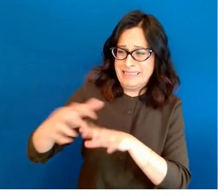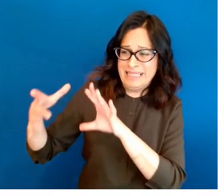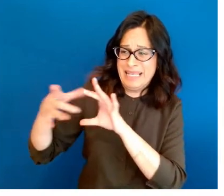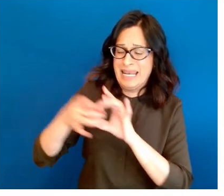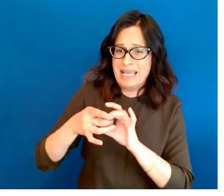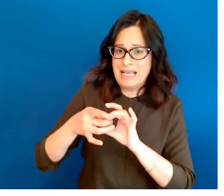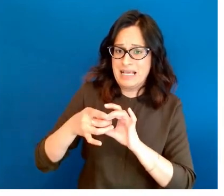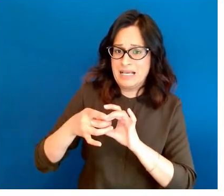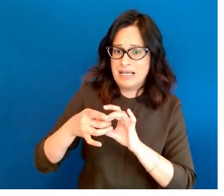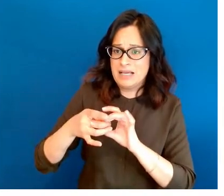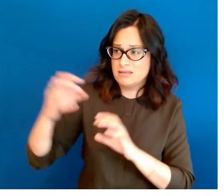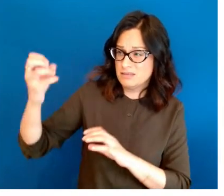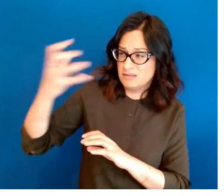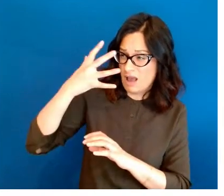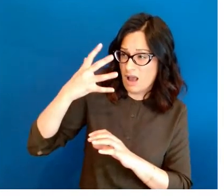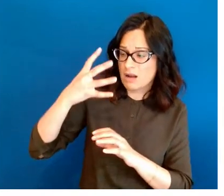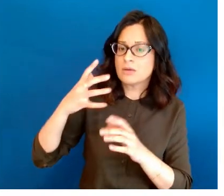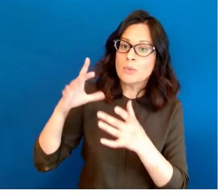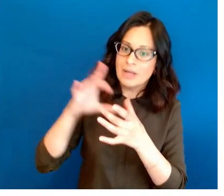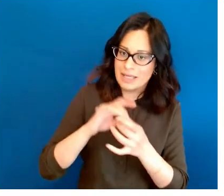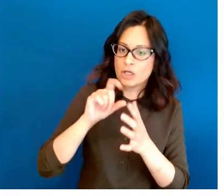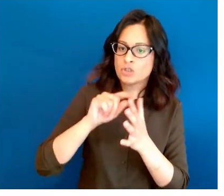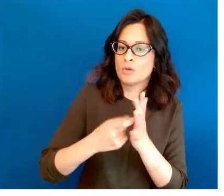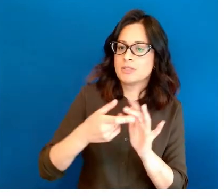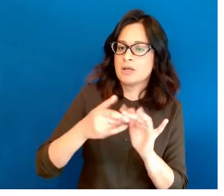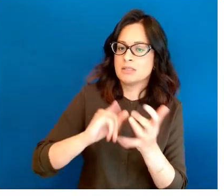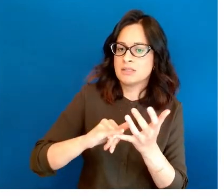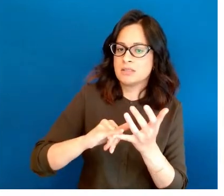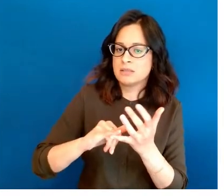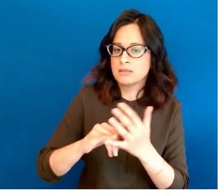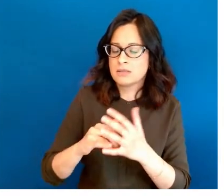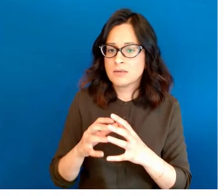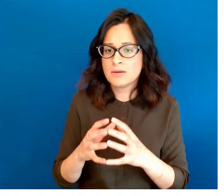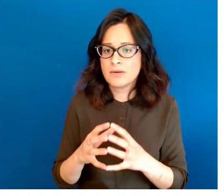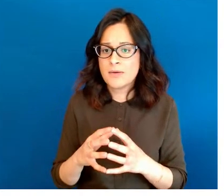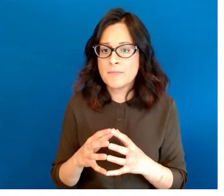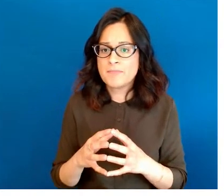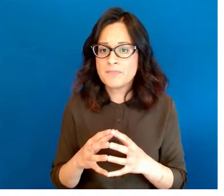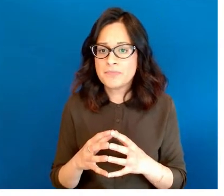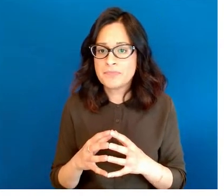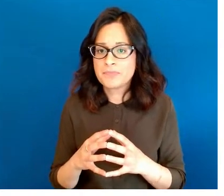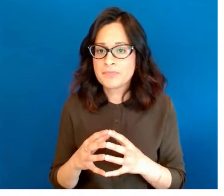chronic actinic dermatitis. And when it is the